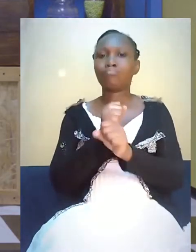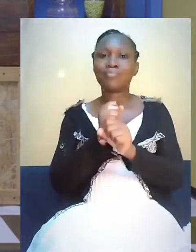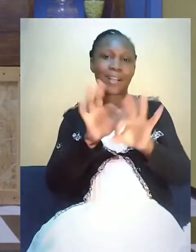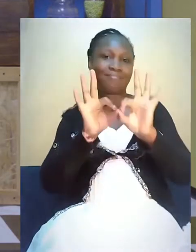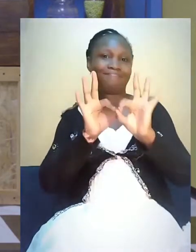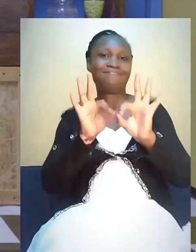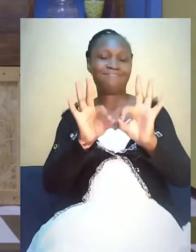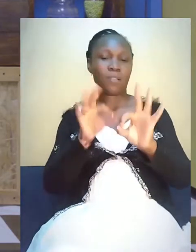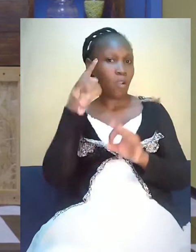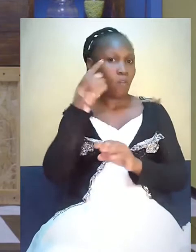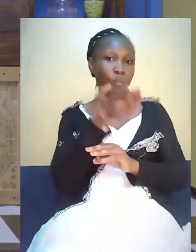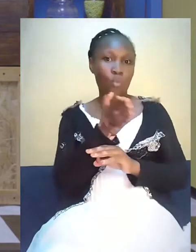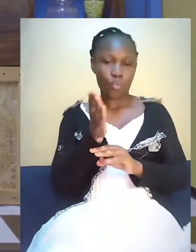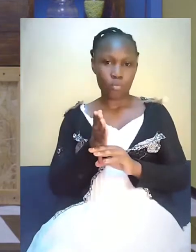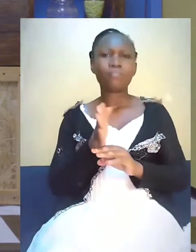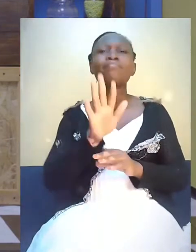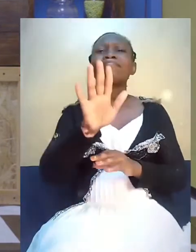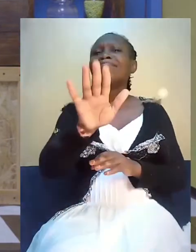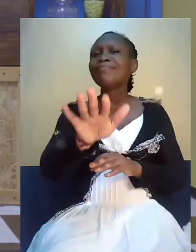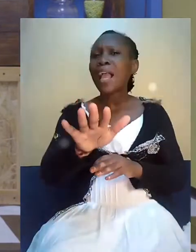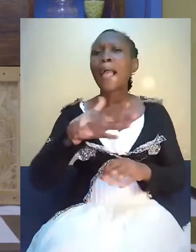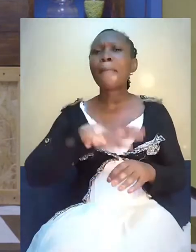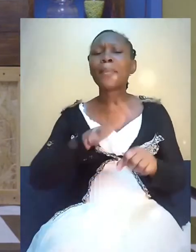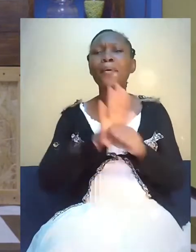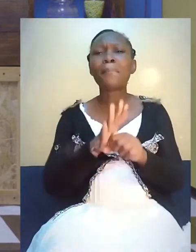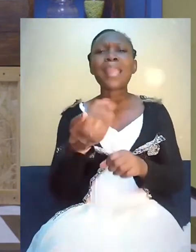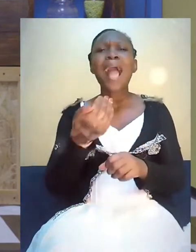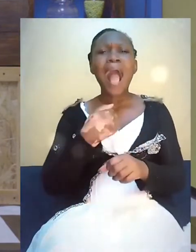yeah? And many people have been asking me as well,